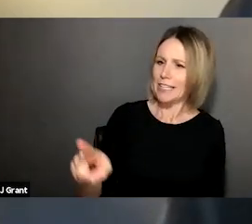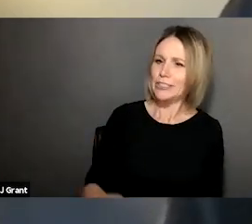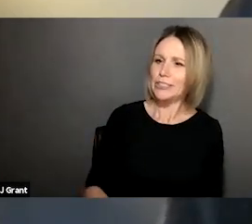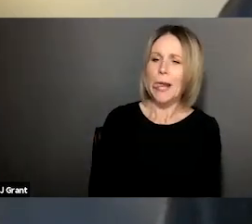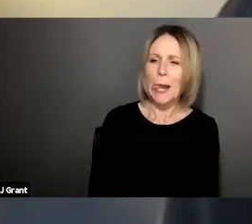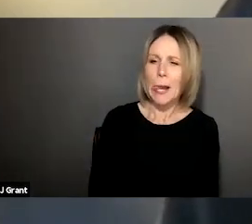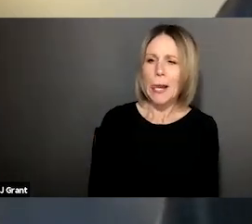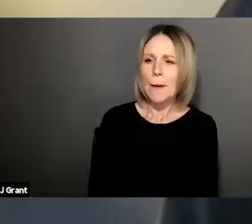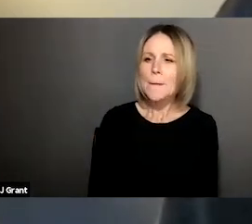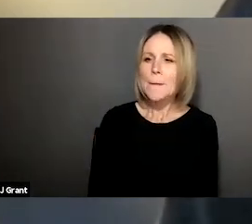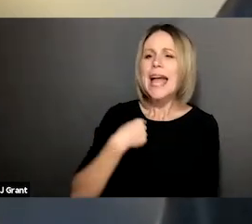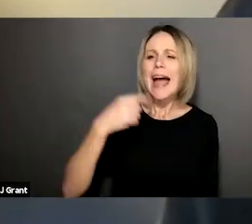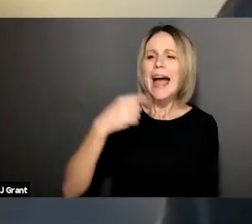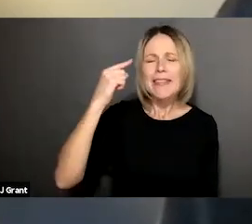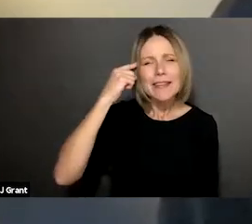has to do,